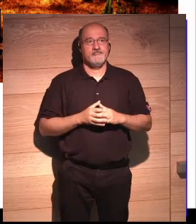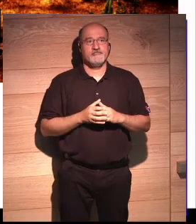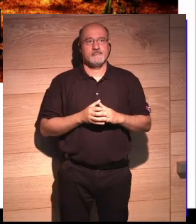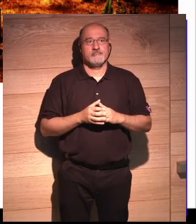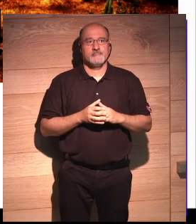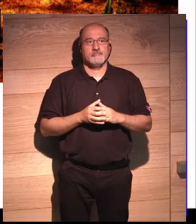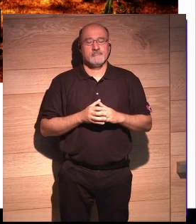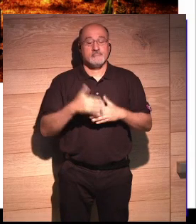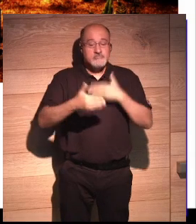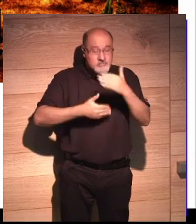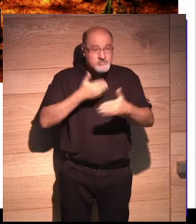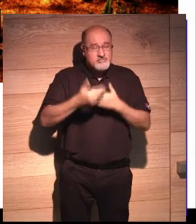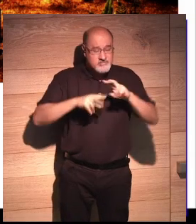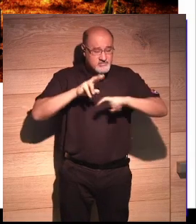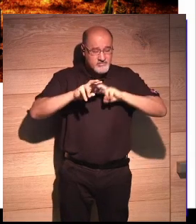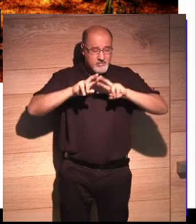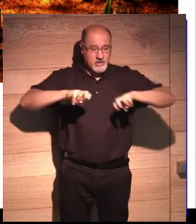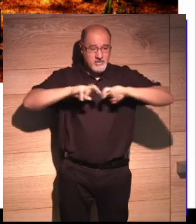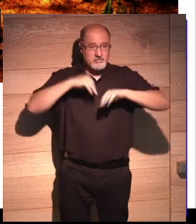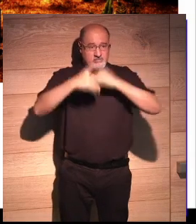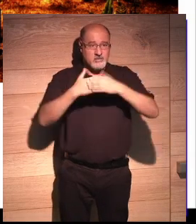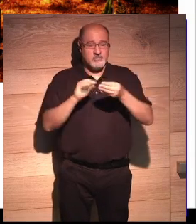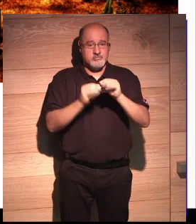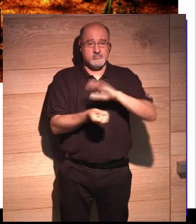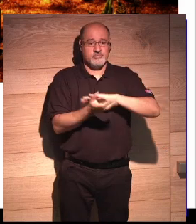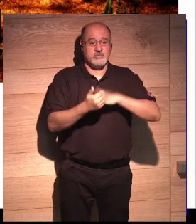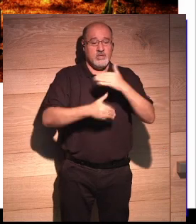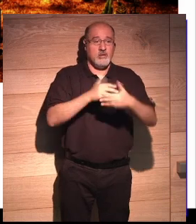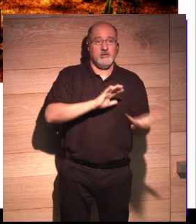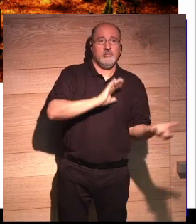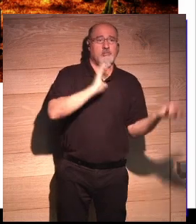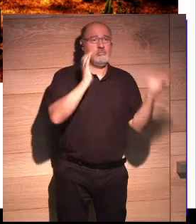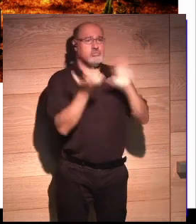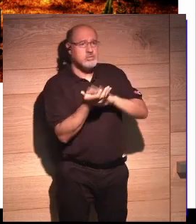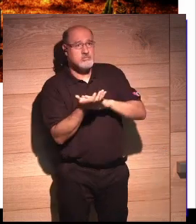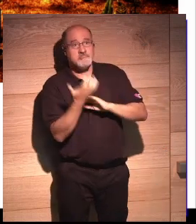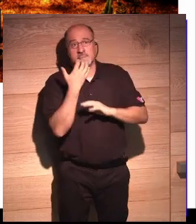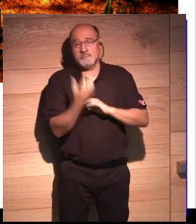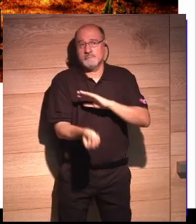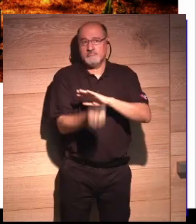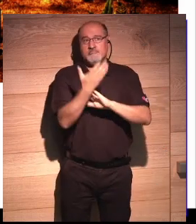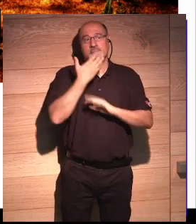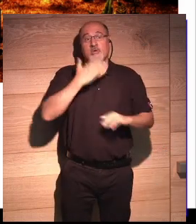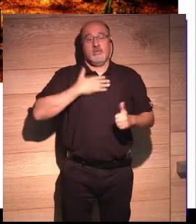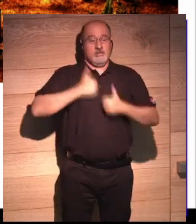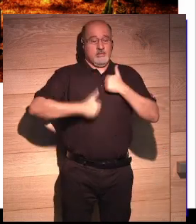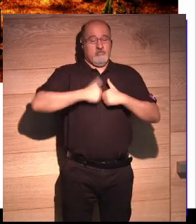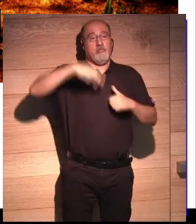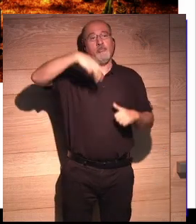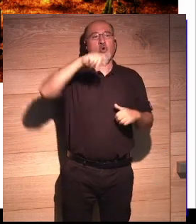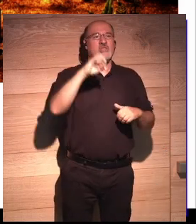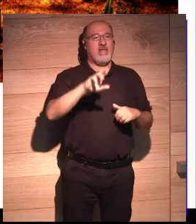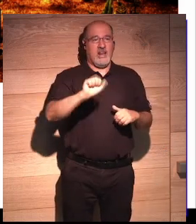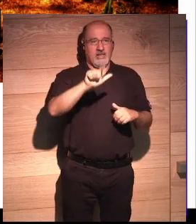are XR profile spaces. Definitely in Montreal, it's the Phi Center that have supported lots of